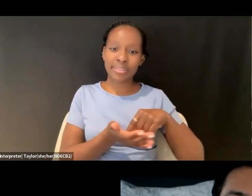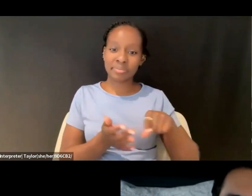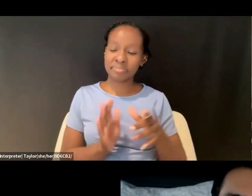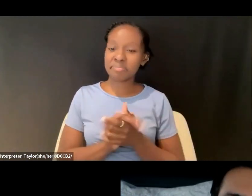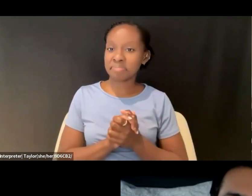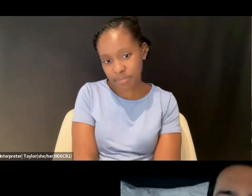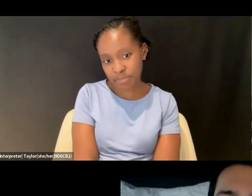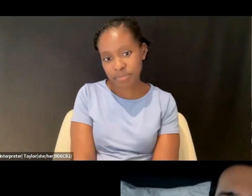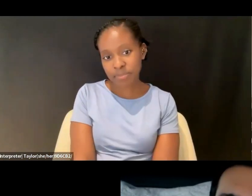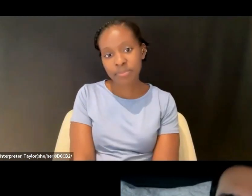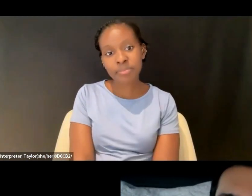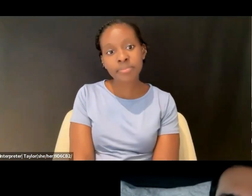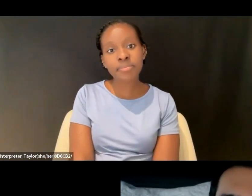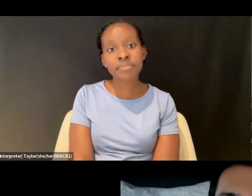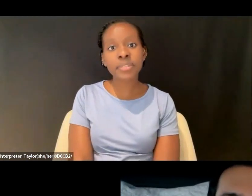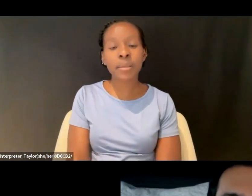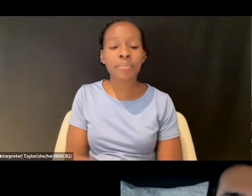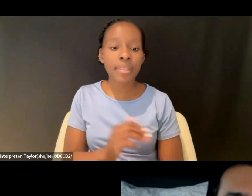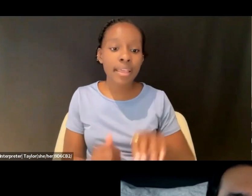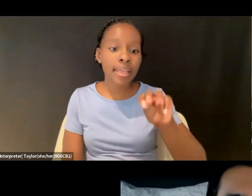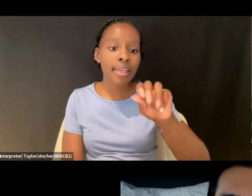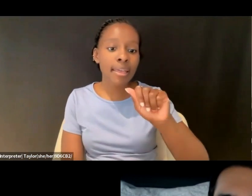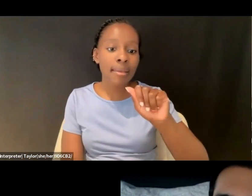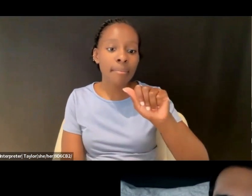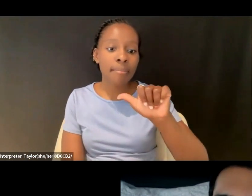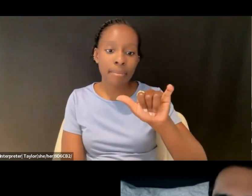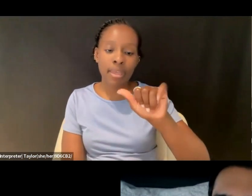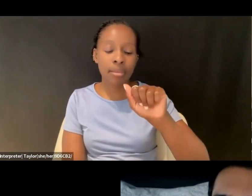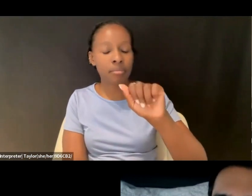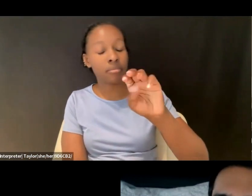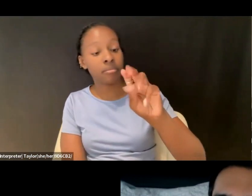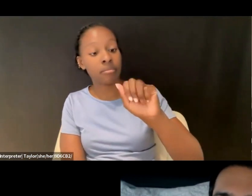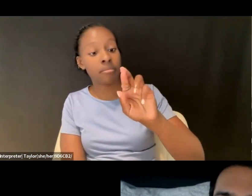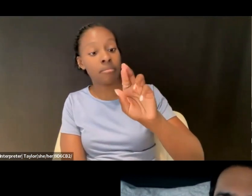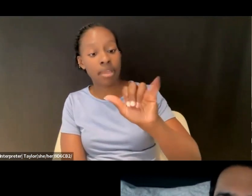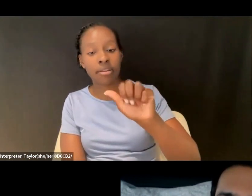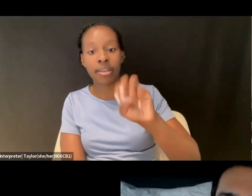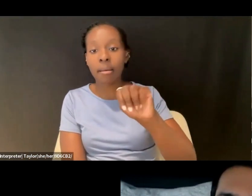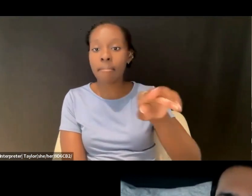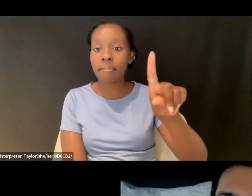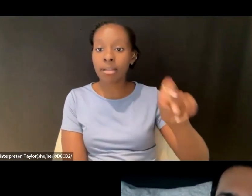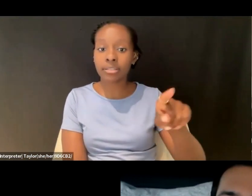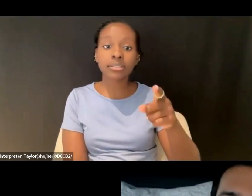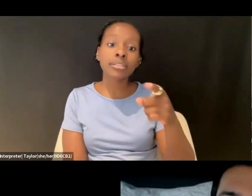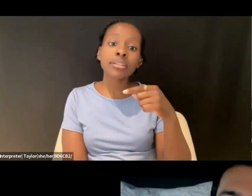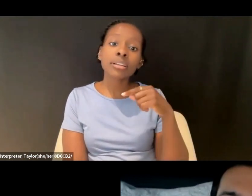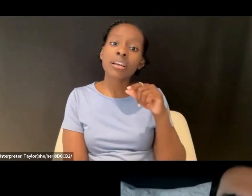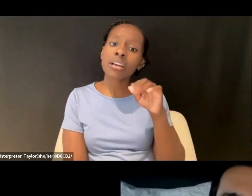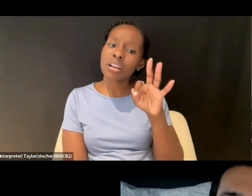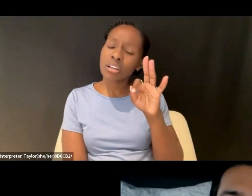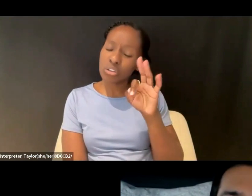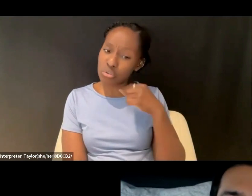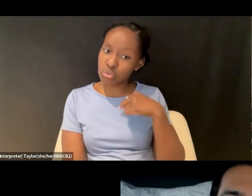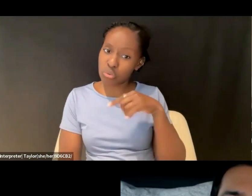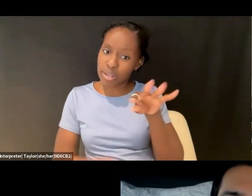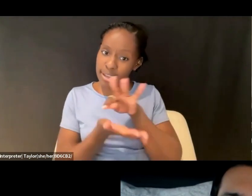Yeah. Mariam asked, so Mariam, you were able to put your question into chat, asking whether we count the title of